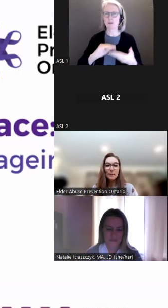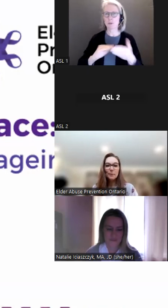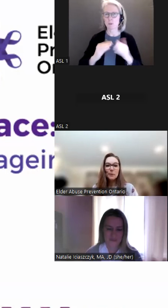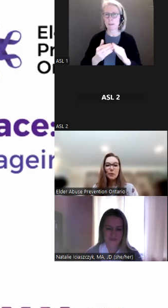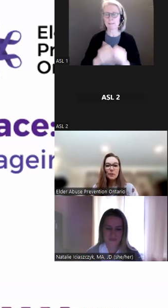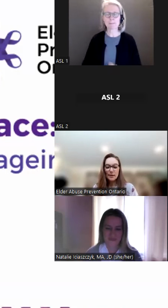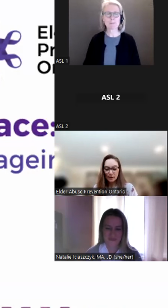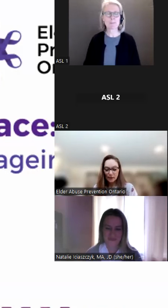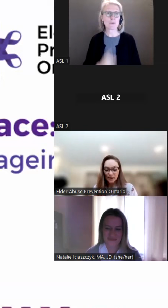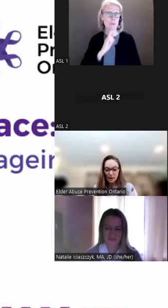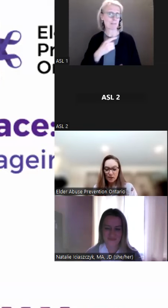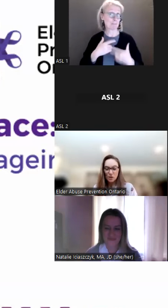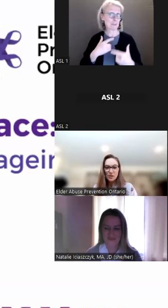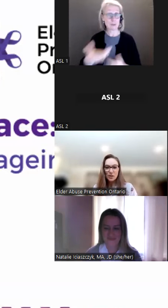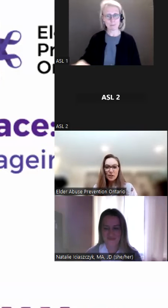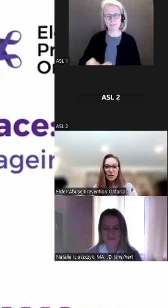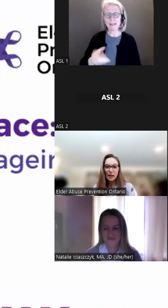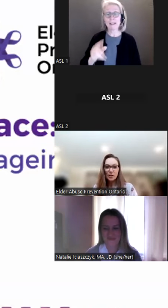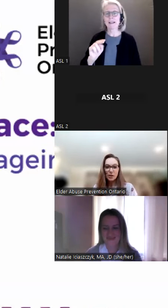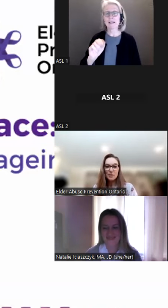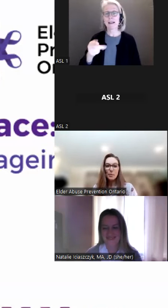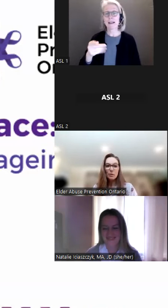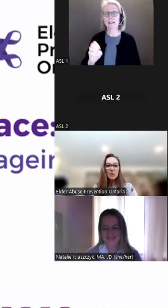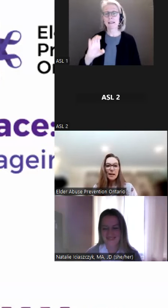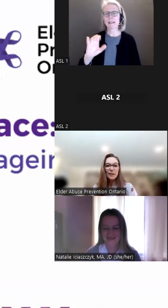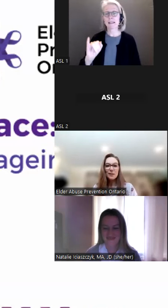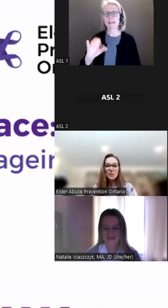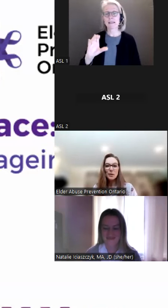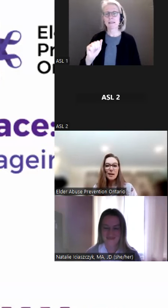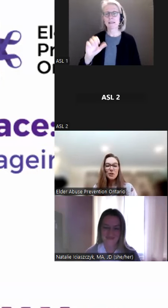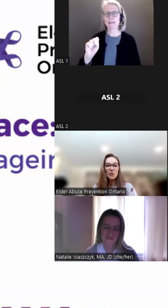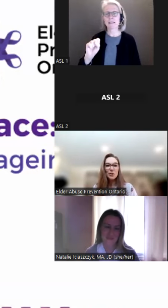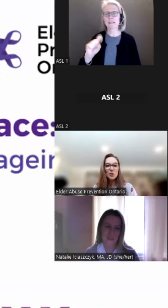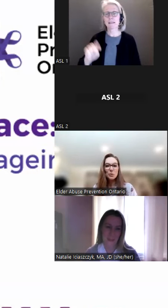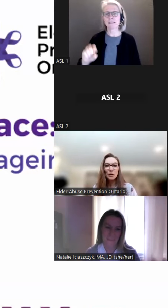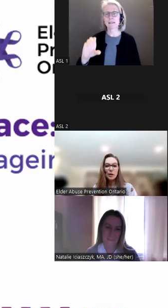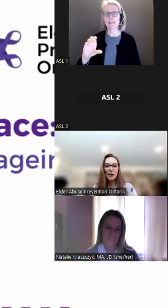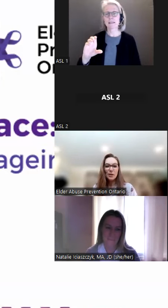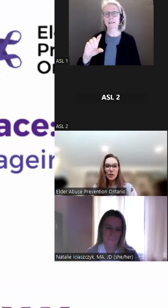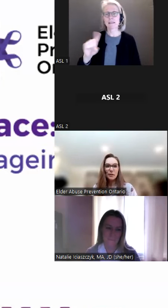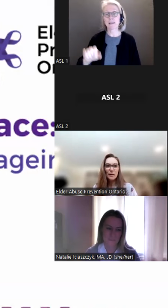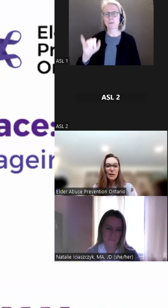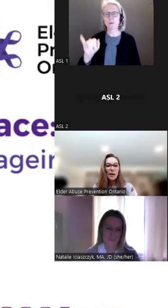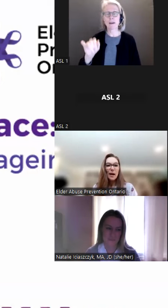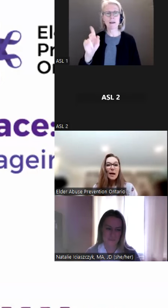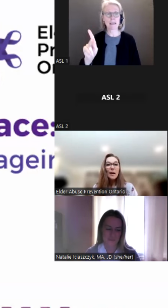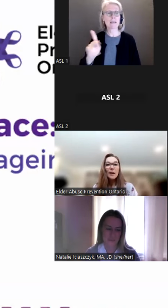today with Natalie Iciaszczyk, and she is a Policy Analyst with the National Institute on